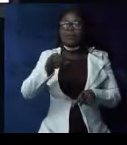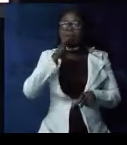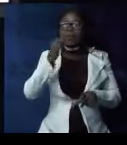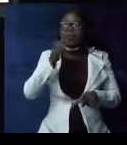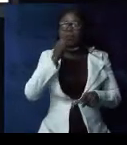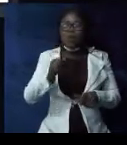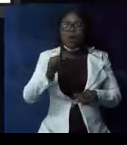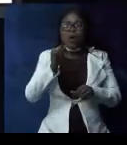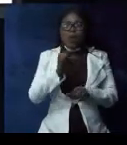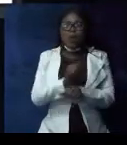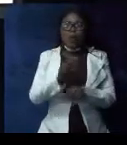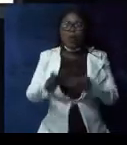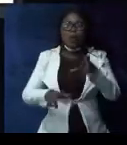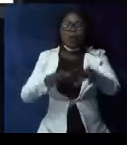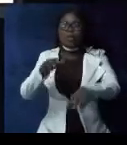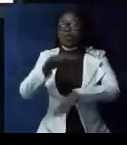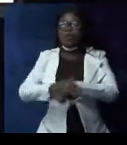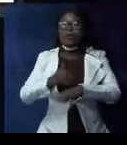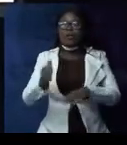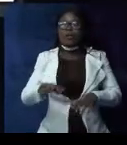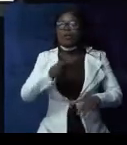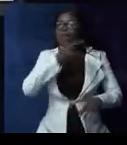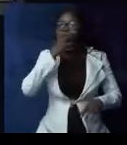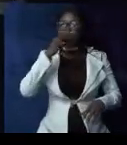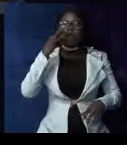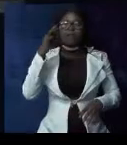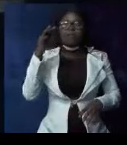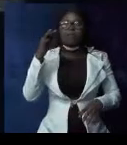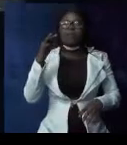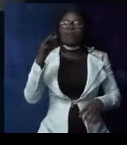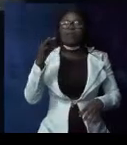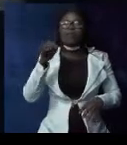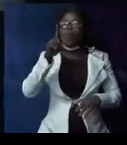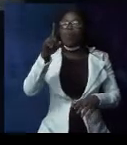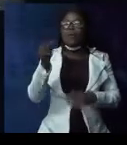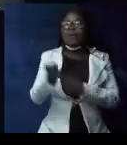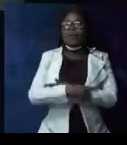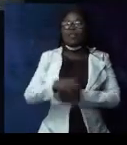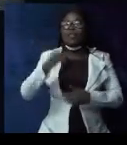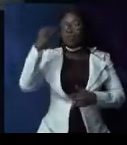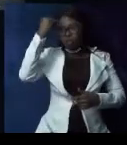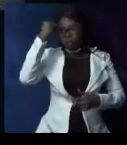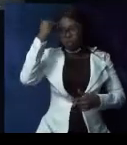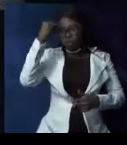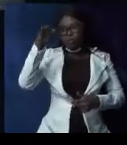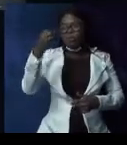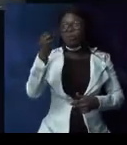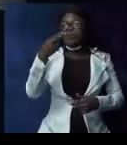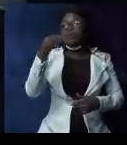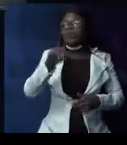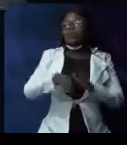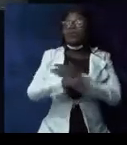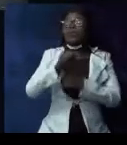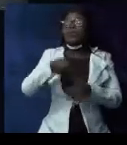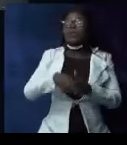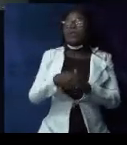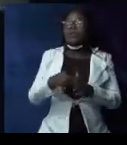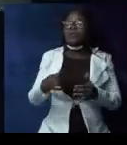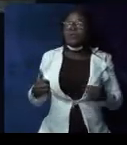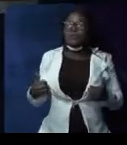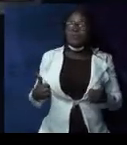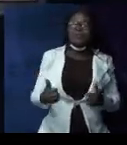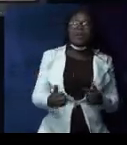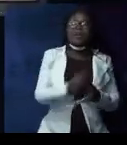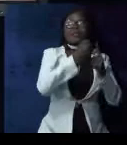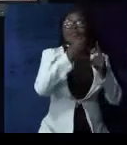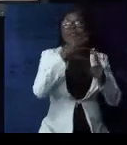were working on their farm one day, John, the oldest brother, accidentally injured